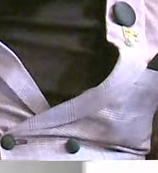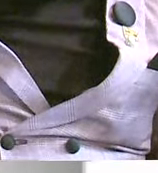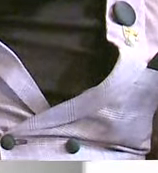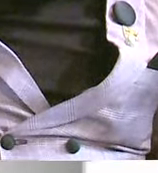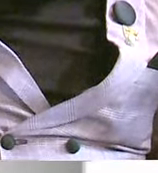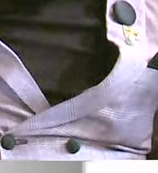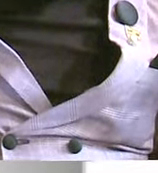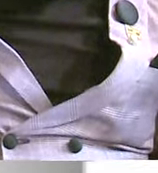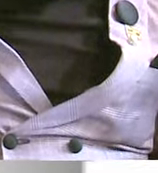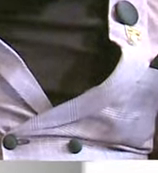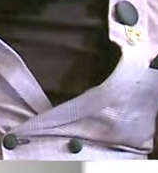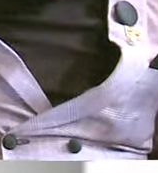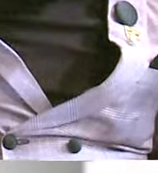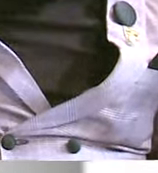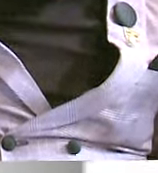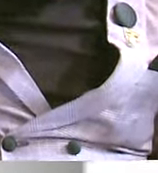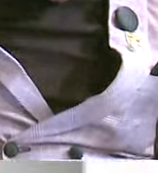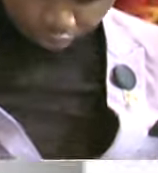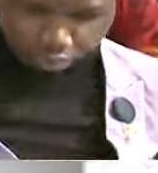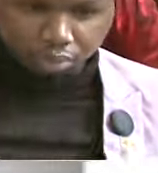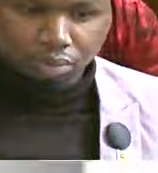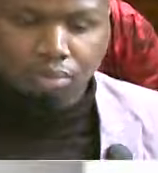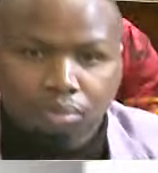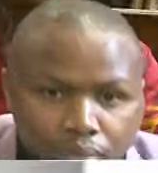Please stand.